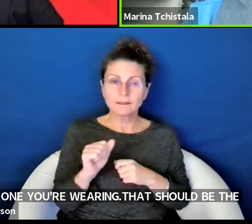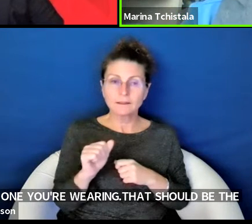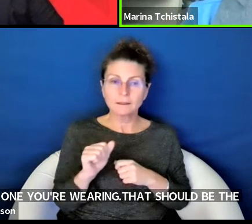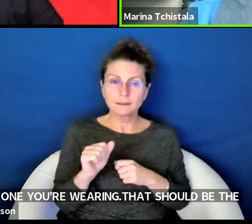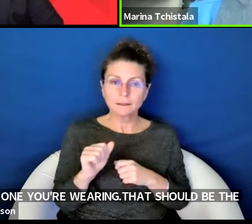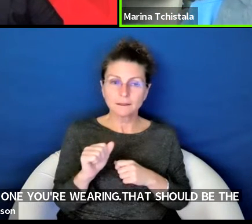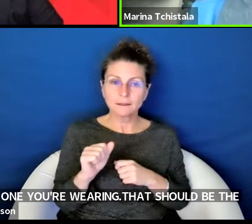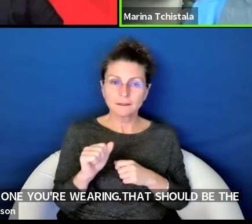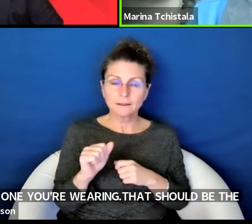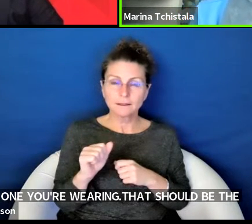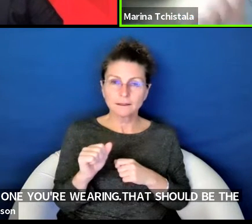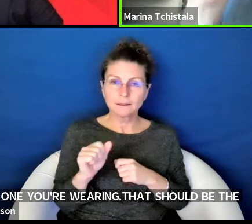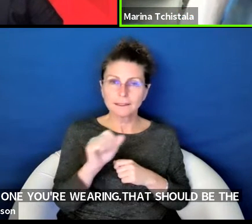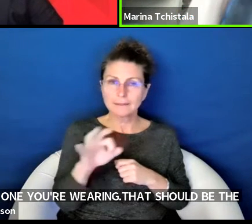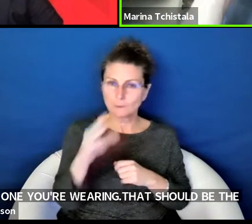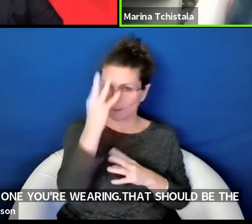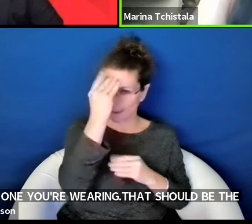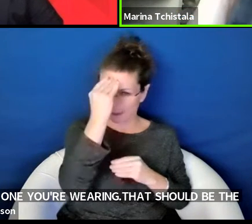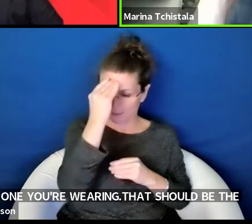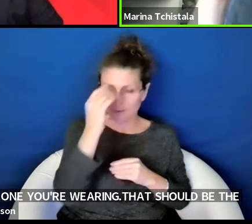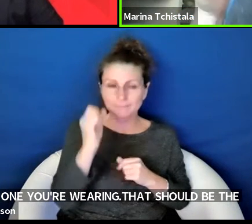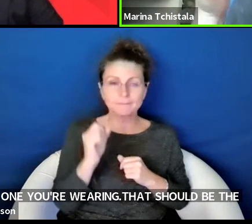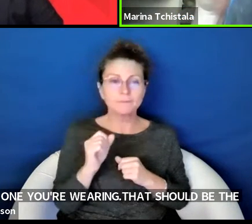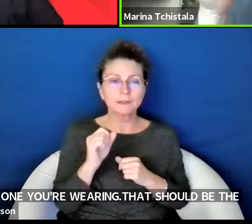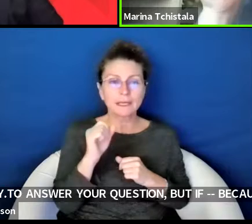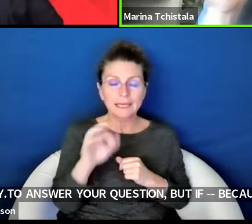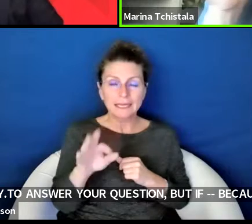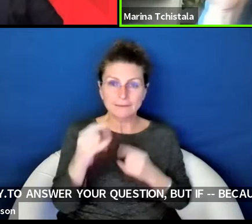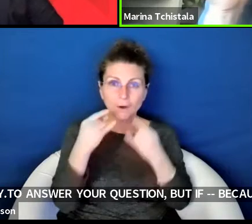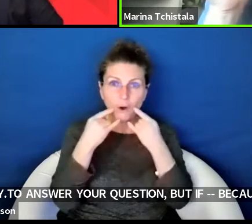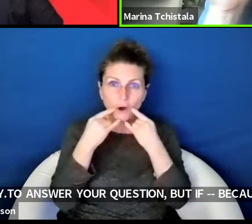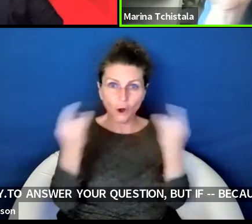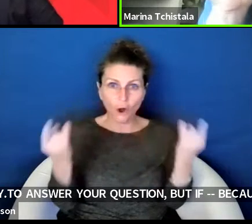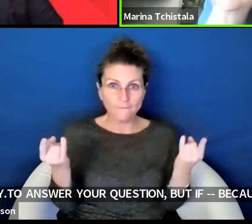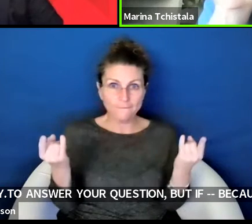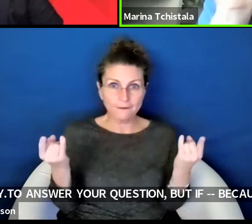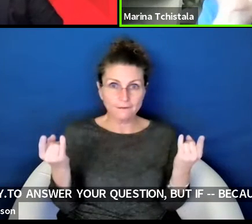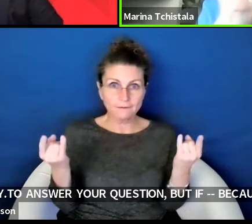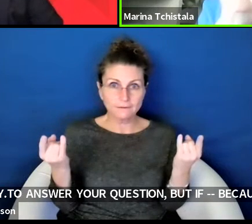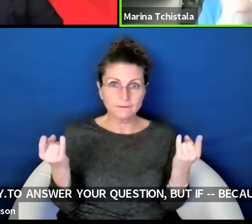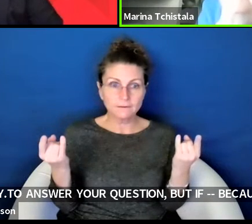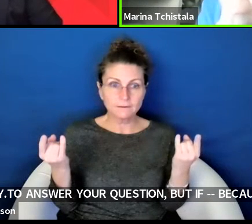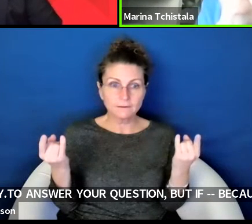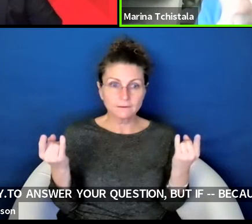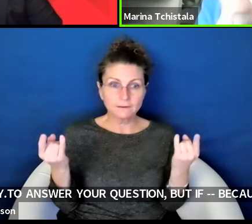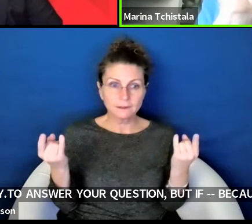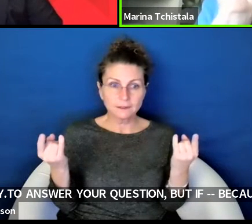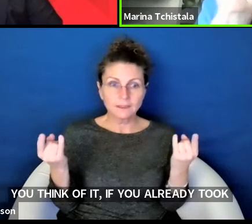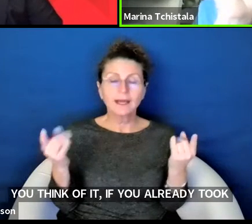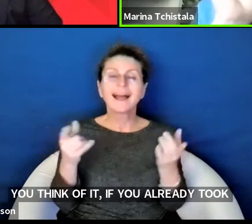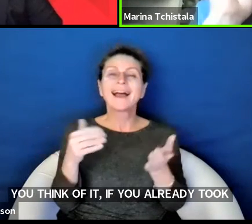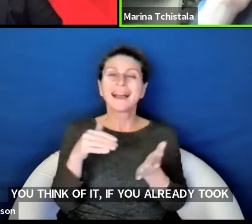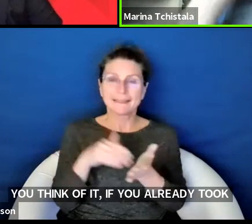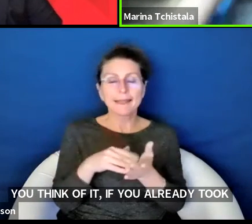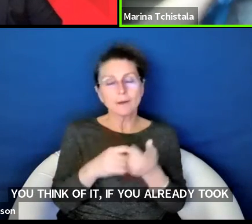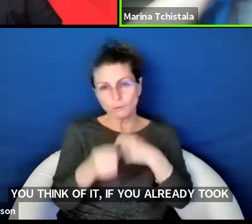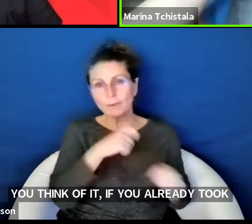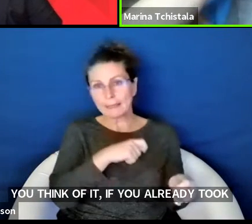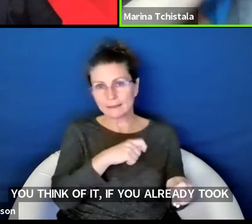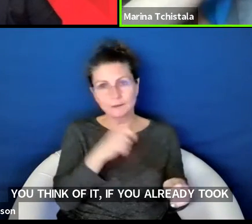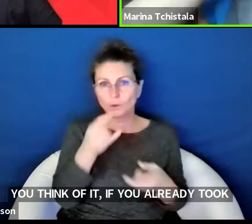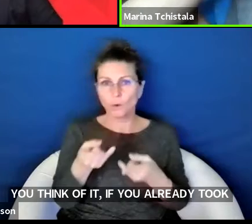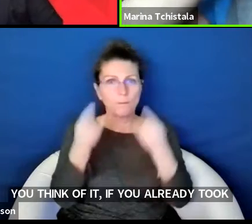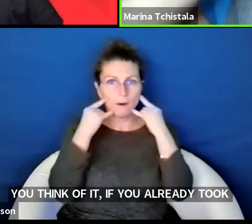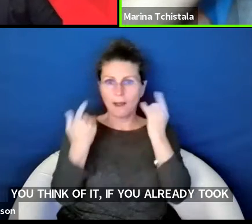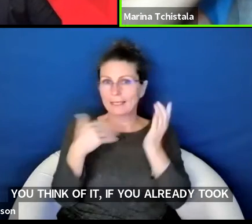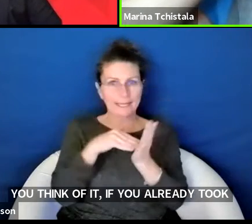you think of it, if you already took it off, and we recommend, I just want to repeat how to take the mask off. So you're going